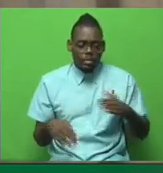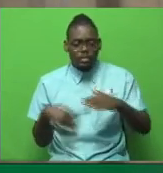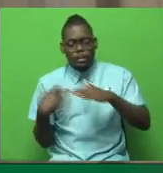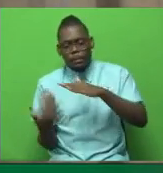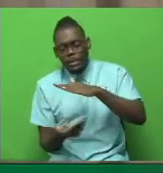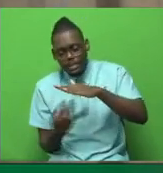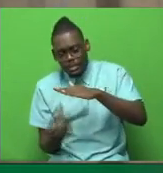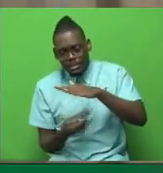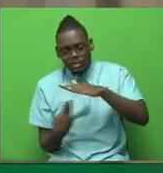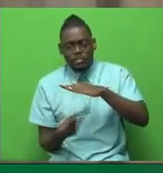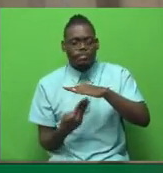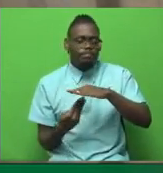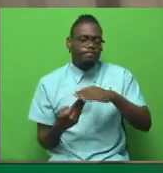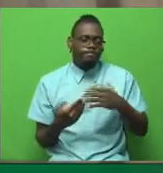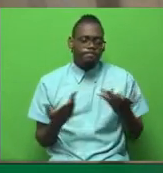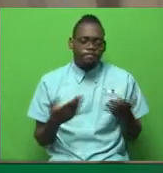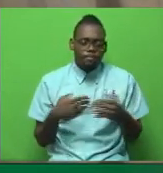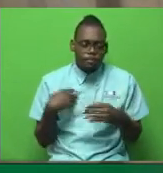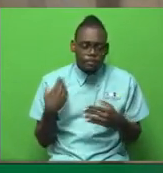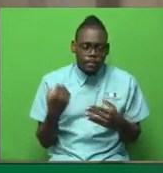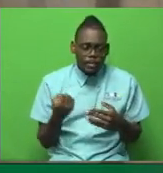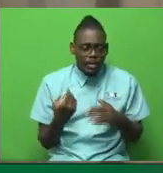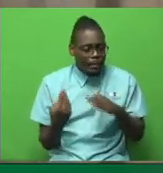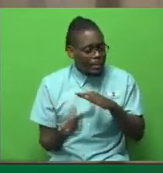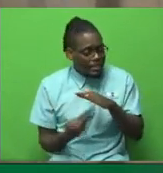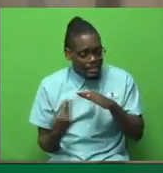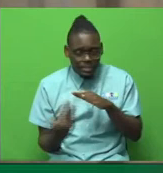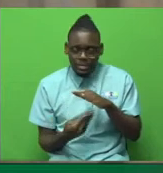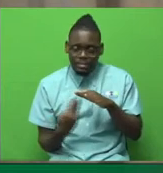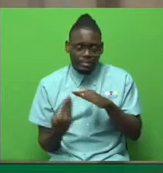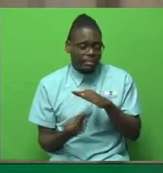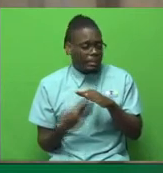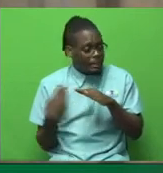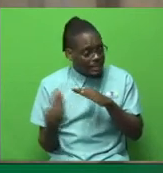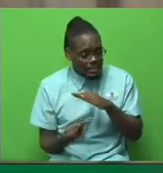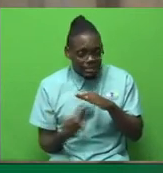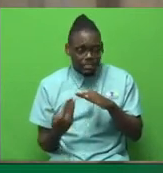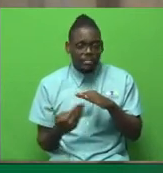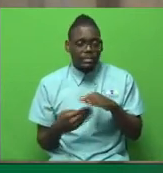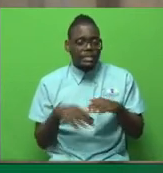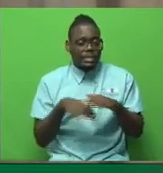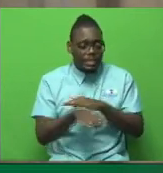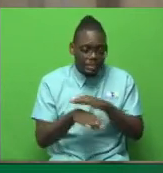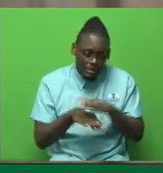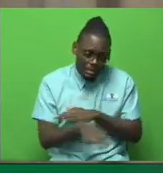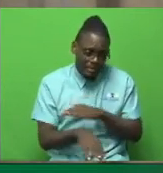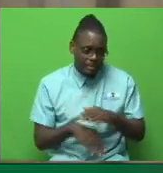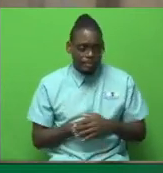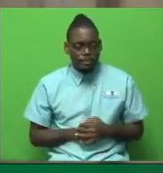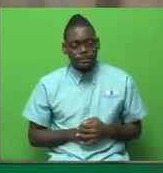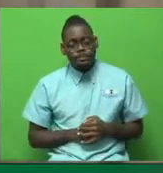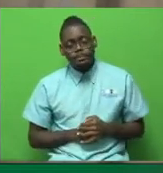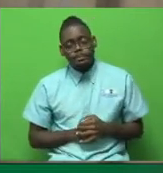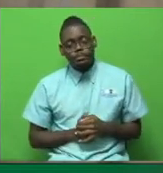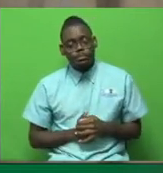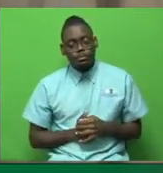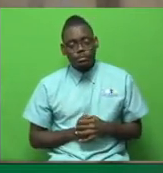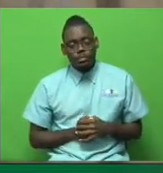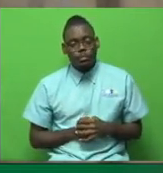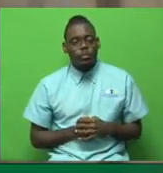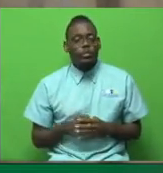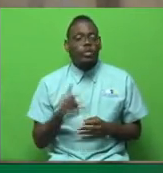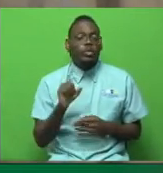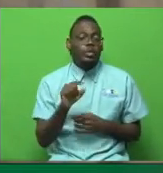access Mr Deputy speaker they have to be fighting for the basics in 2018